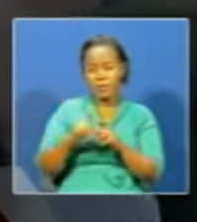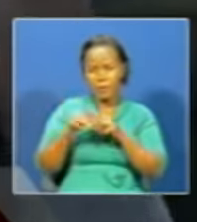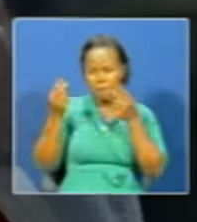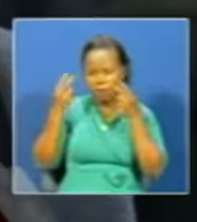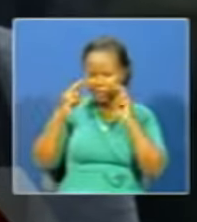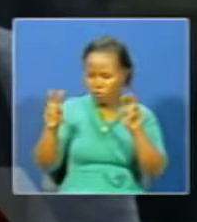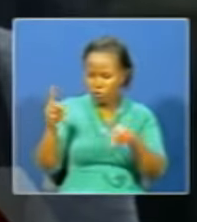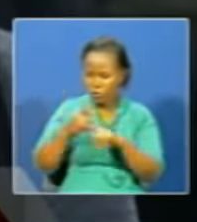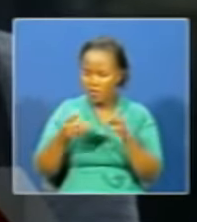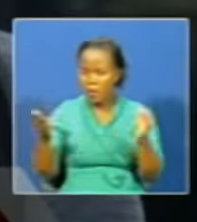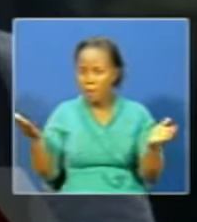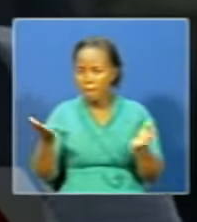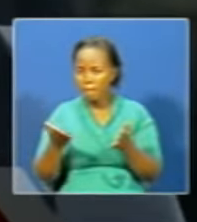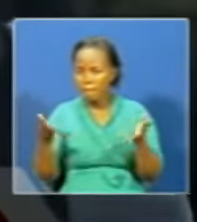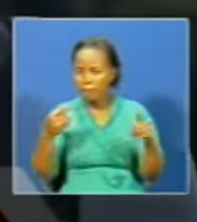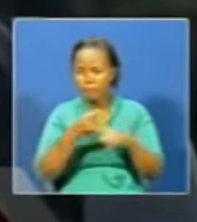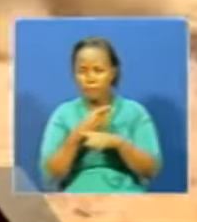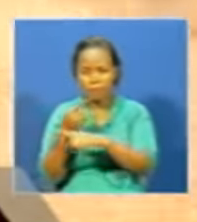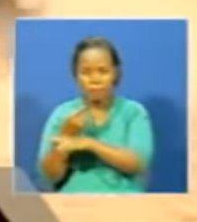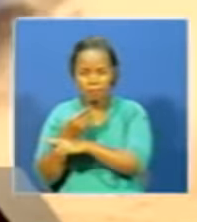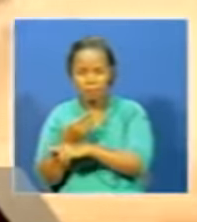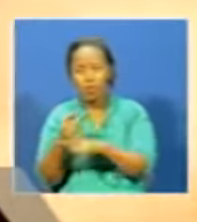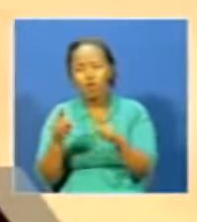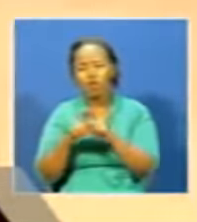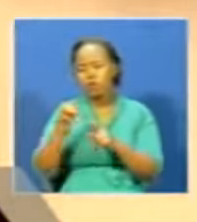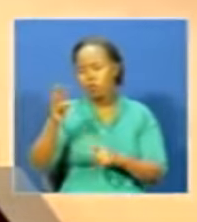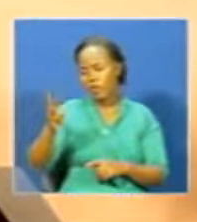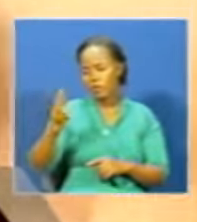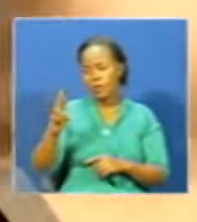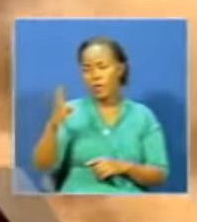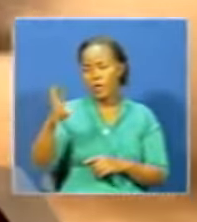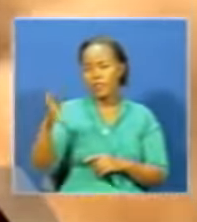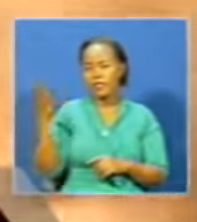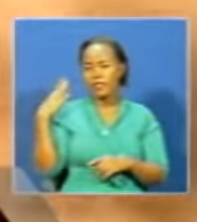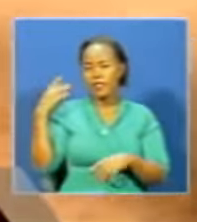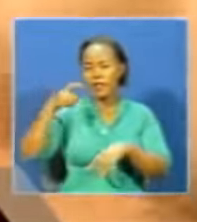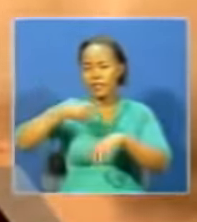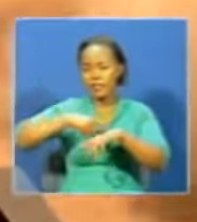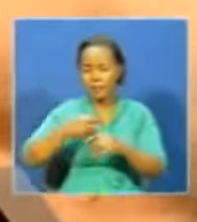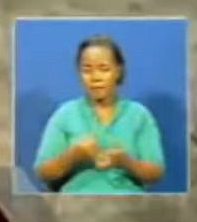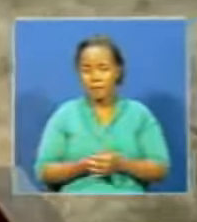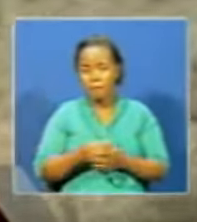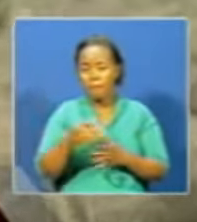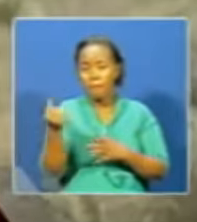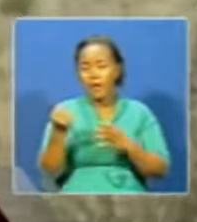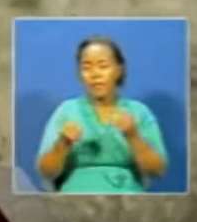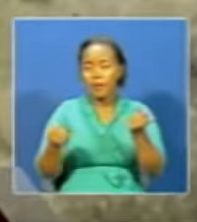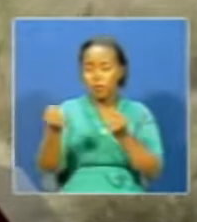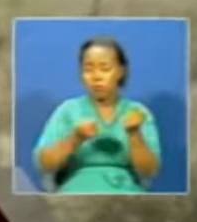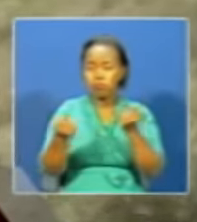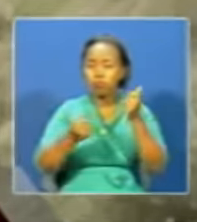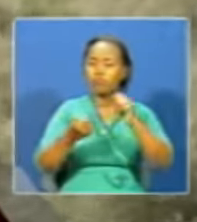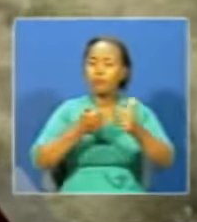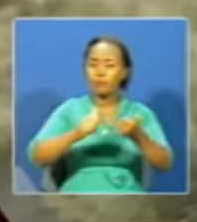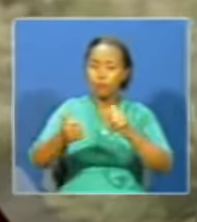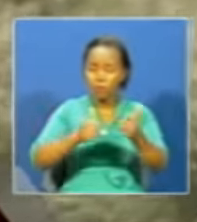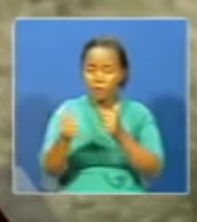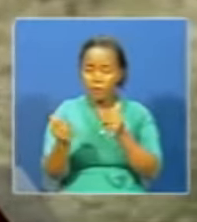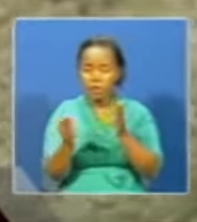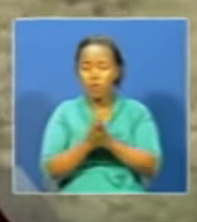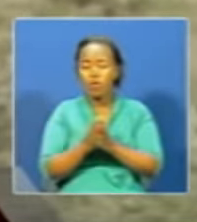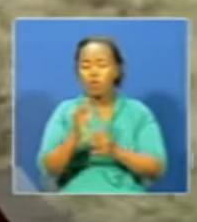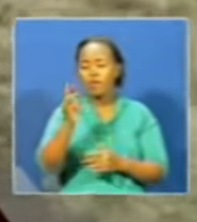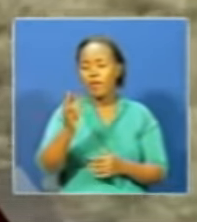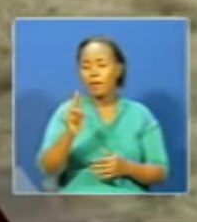TV when WRC was last time. The Hyundai Motorsport Superstar will compete in the WRC Safari Rally Kenya, being his